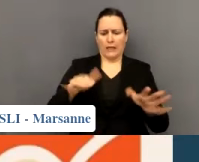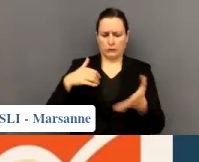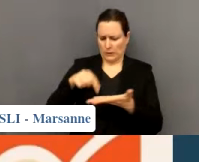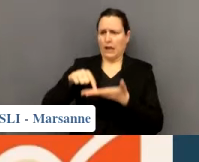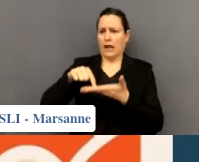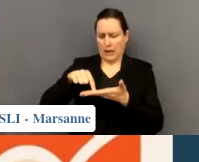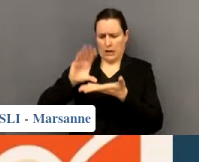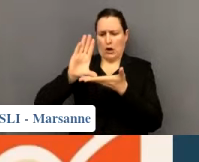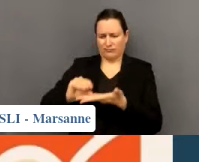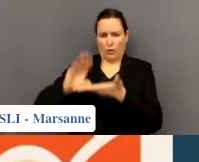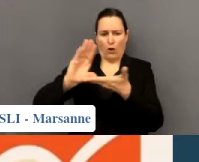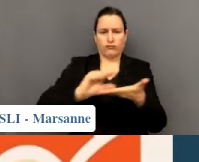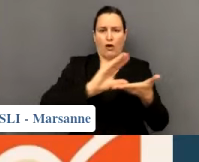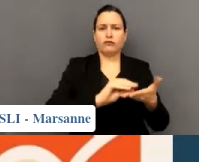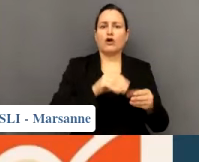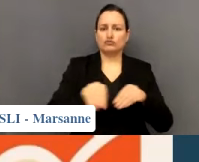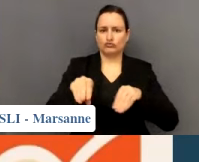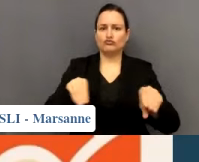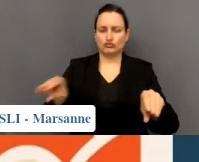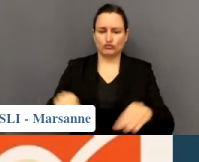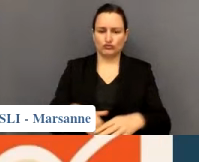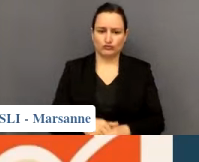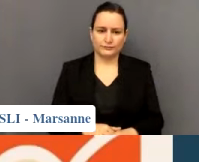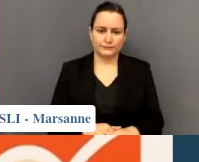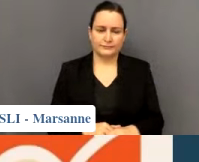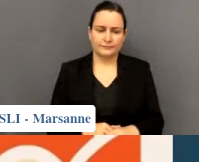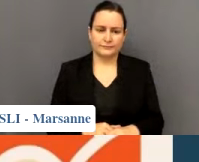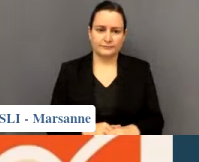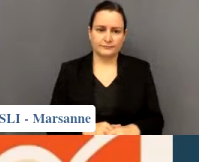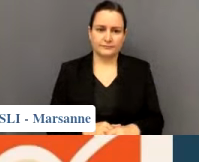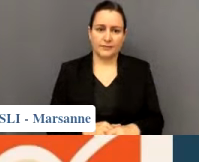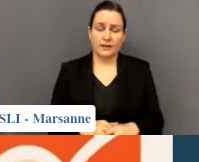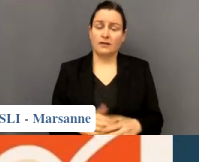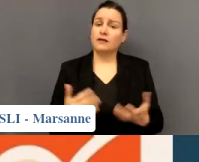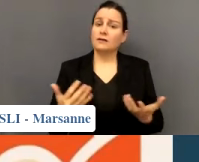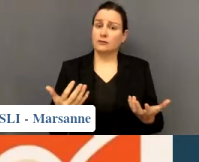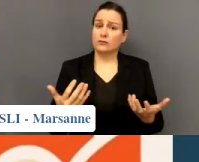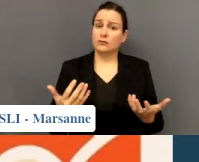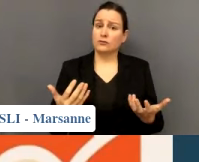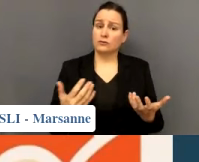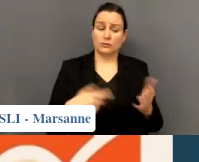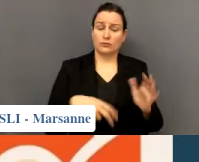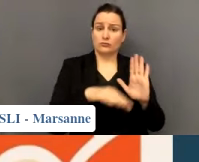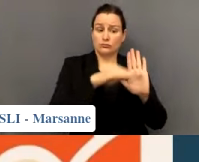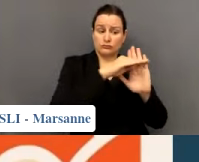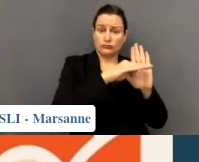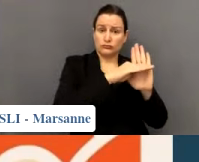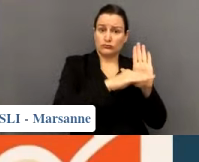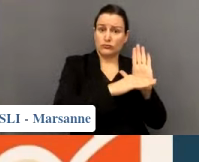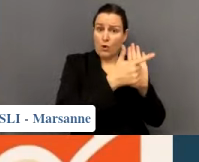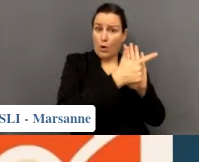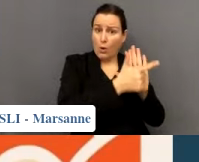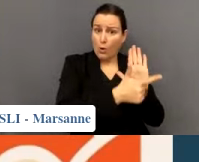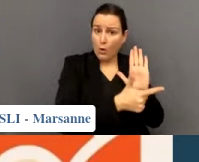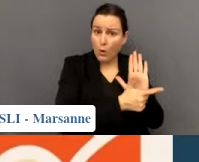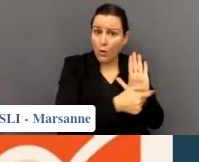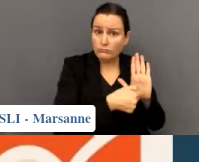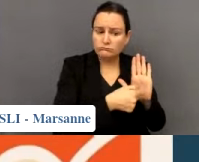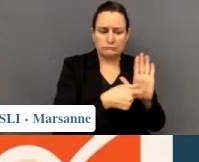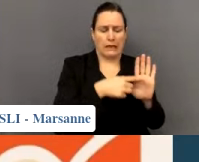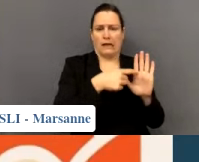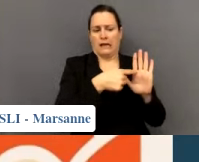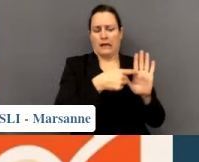a greater level of trust between government and community services and a relaxing of regulations around compliance, which led to organisations